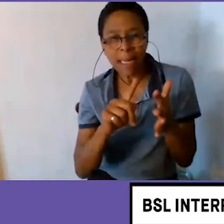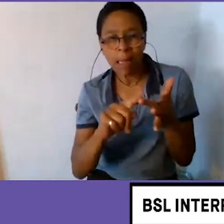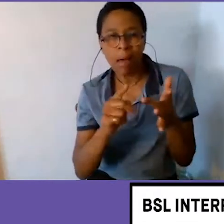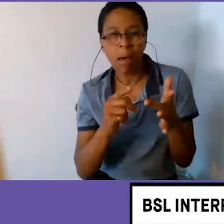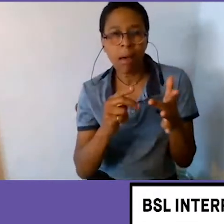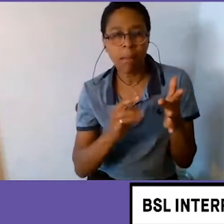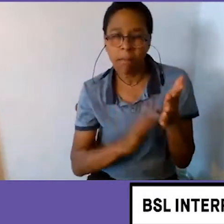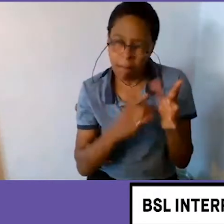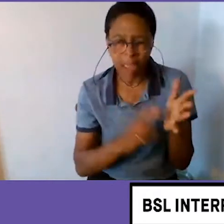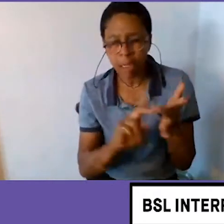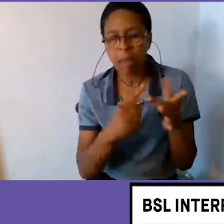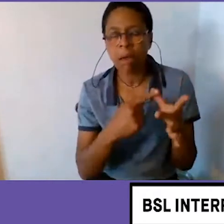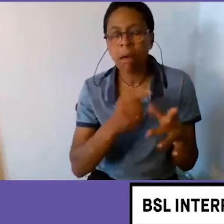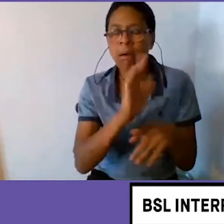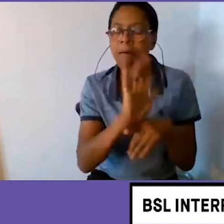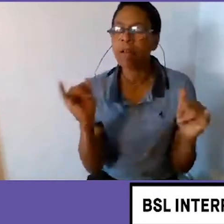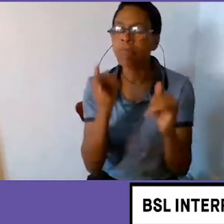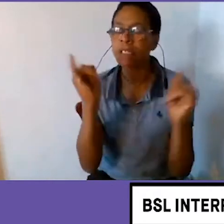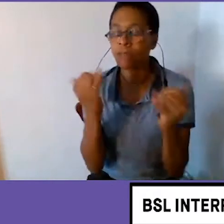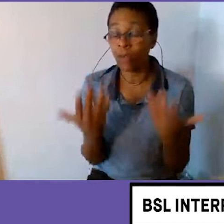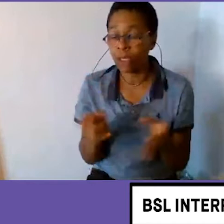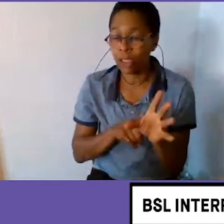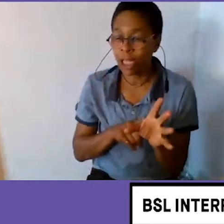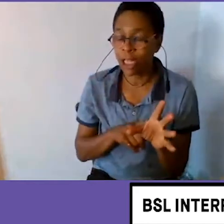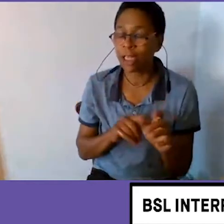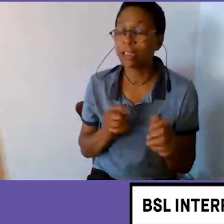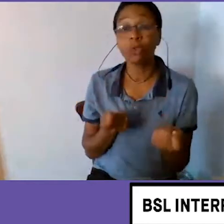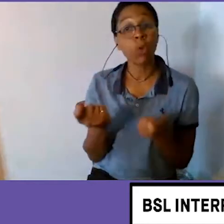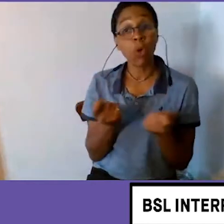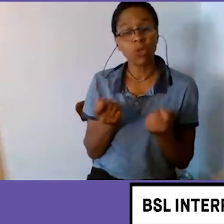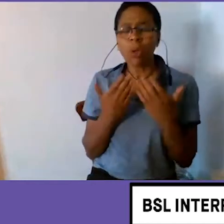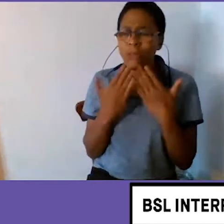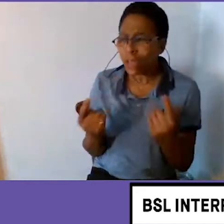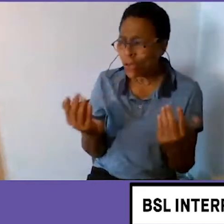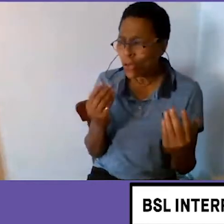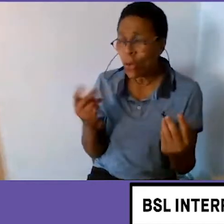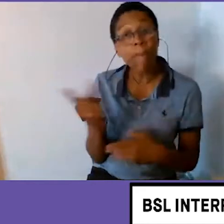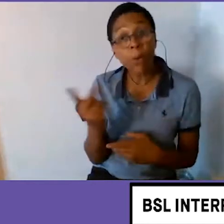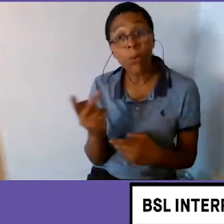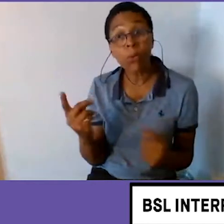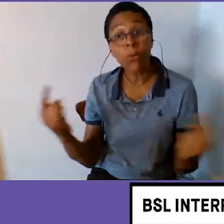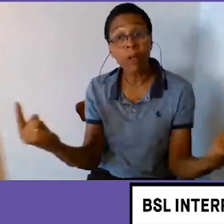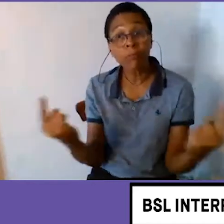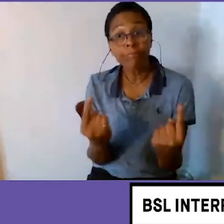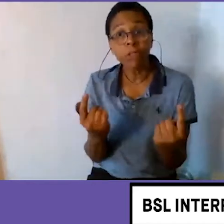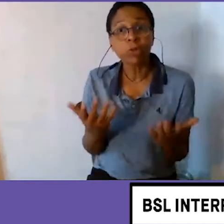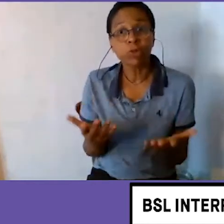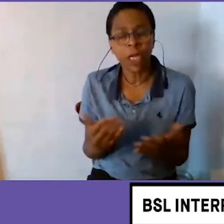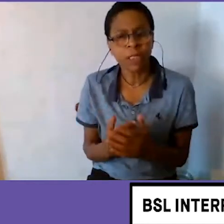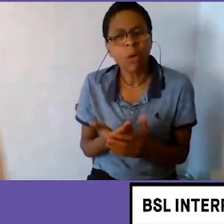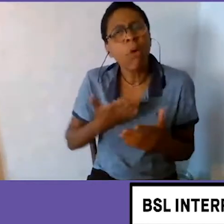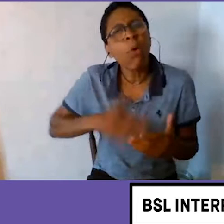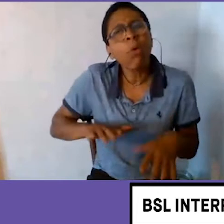Perfect. Okay. Thank you very much. Thanks both for joining us today. I guess we'll start by if you could talk a little bit